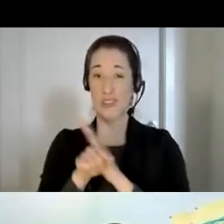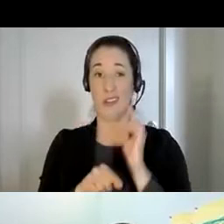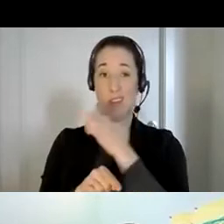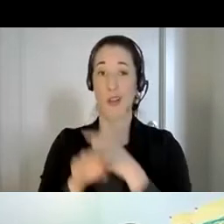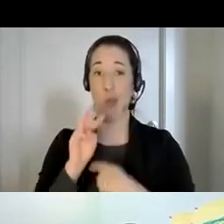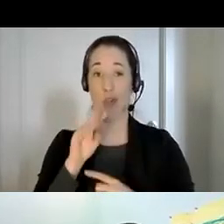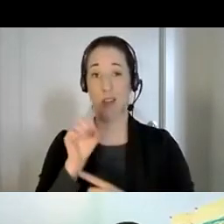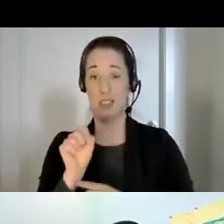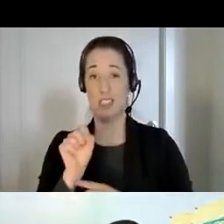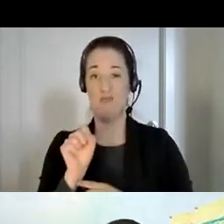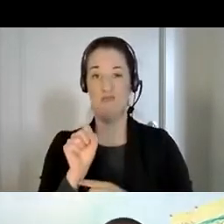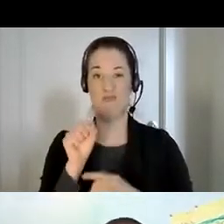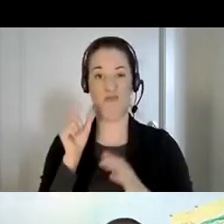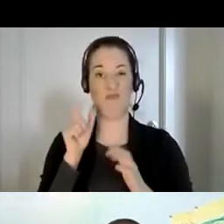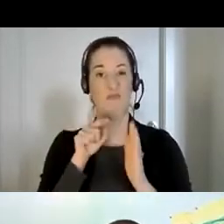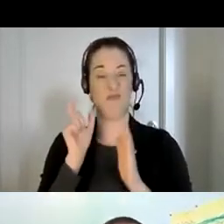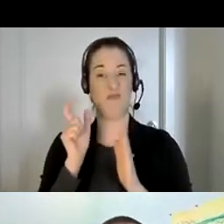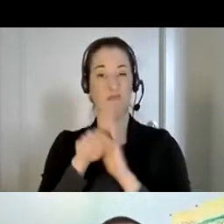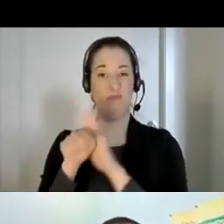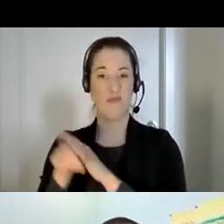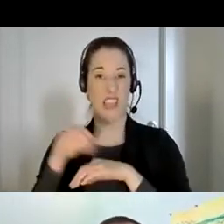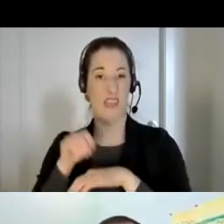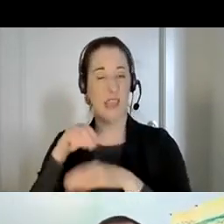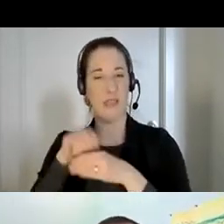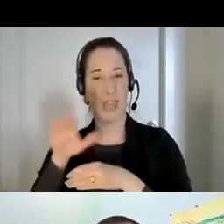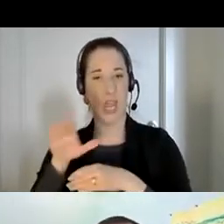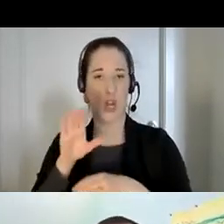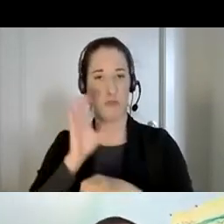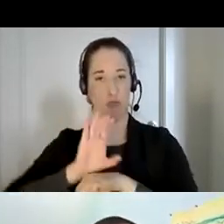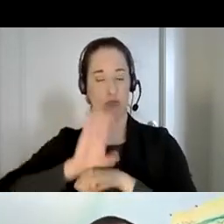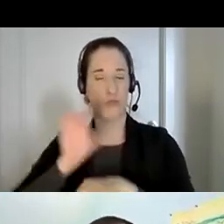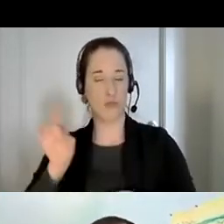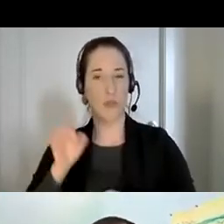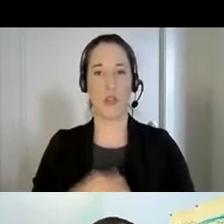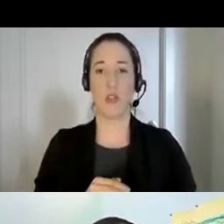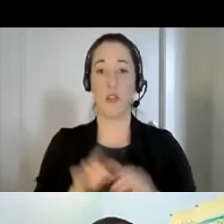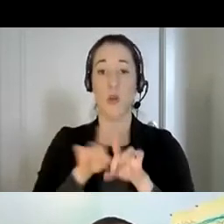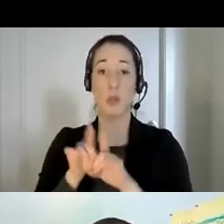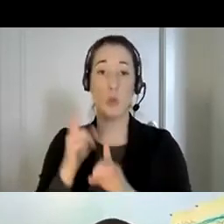to the biases, stereotypes, and hate crimes that Asian Americans are experiencing recently.